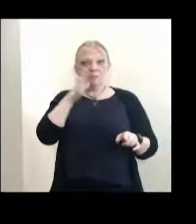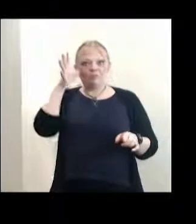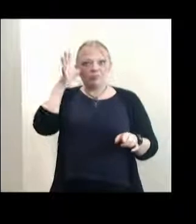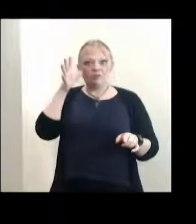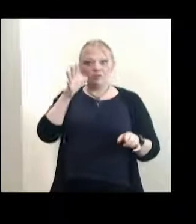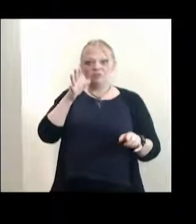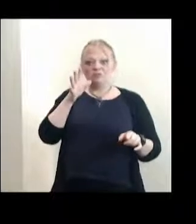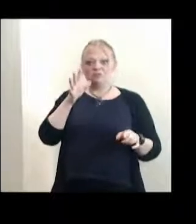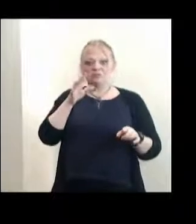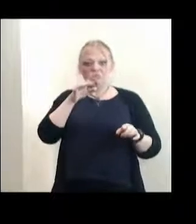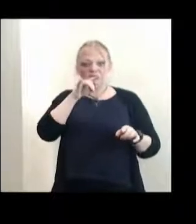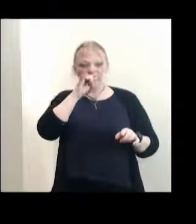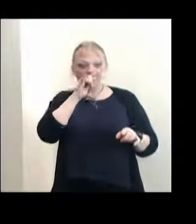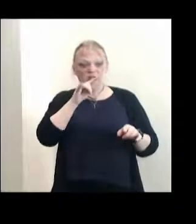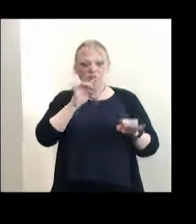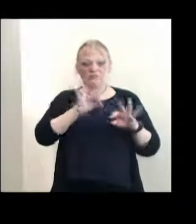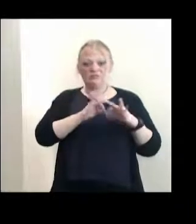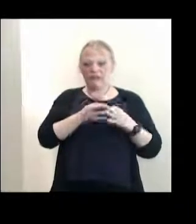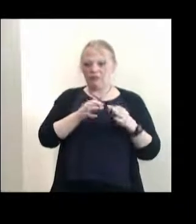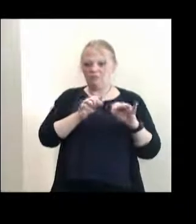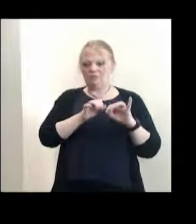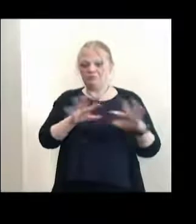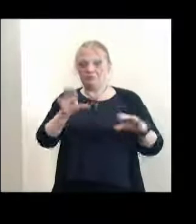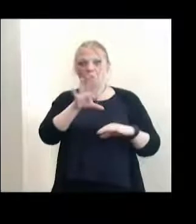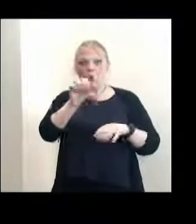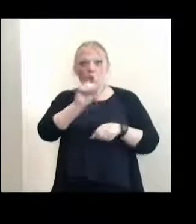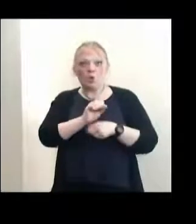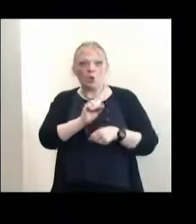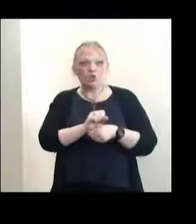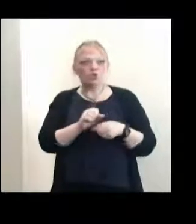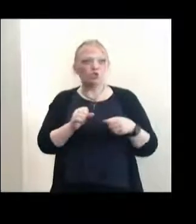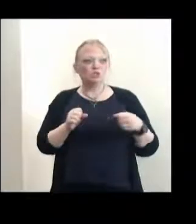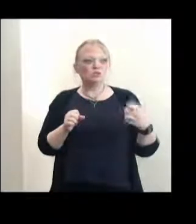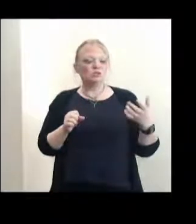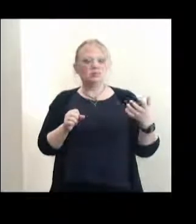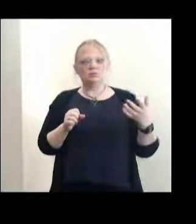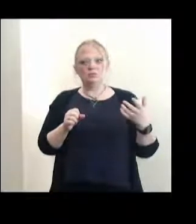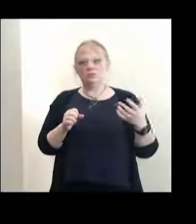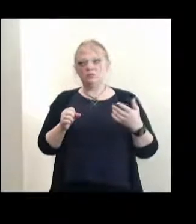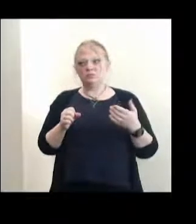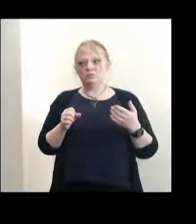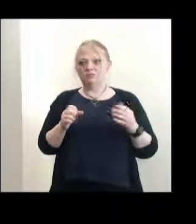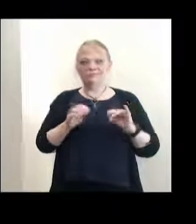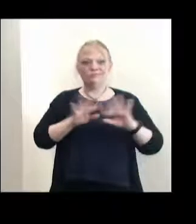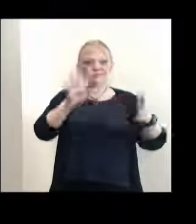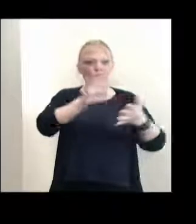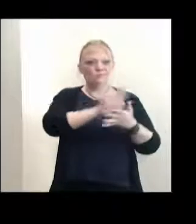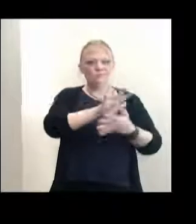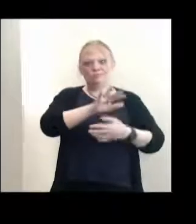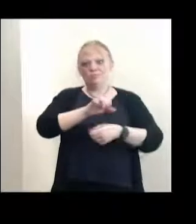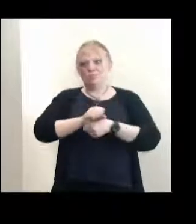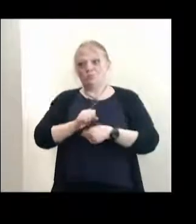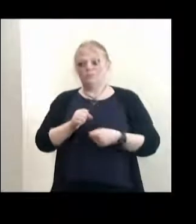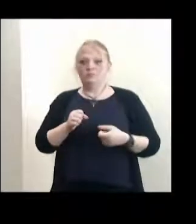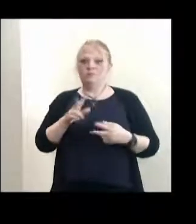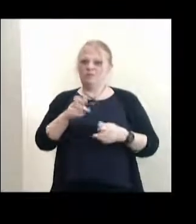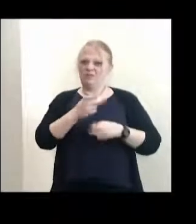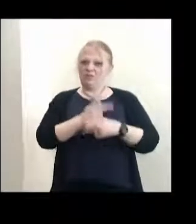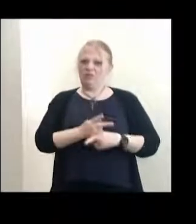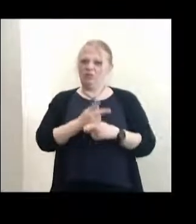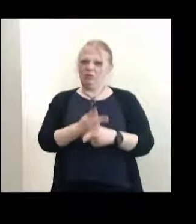to their kids and their families, spreading it to their co-workers, bringing it to school, to work, and so we really have to be